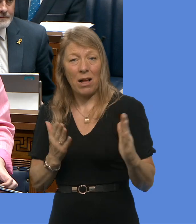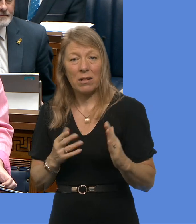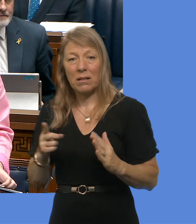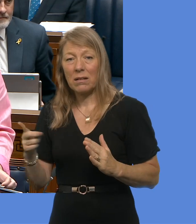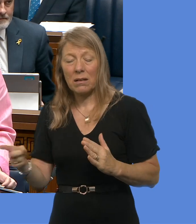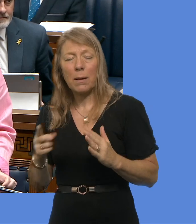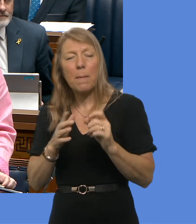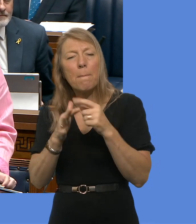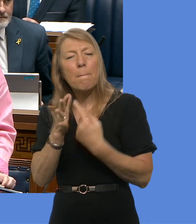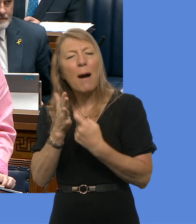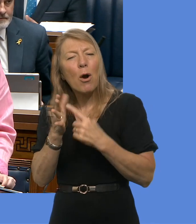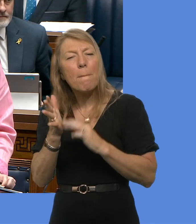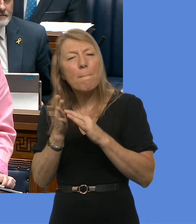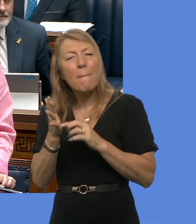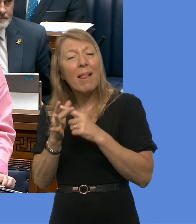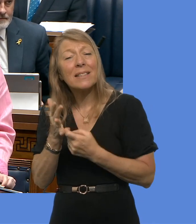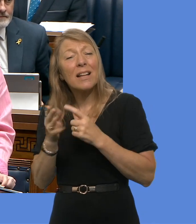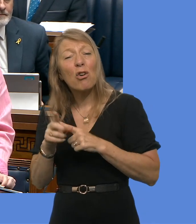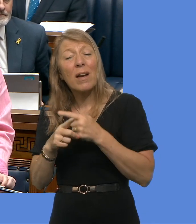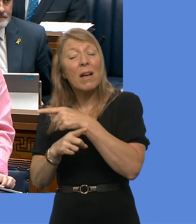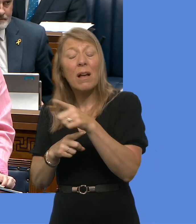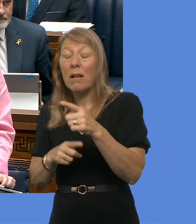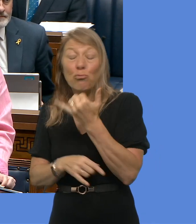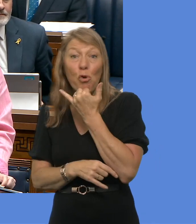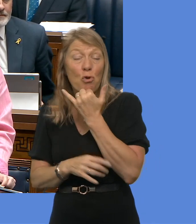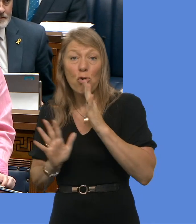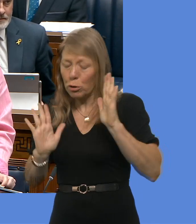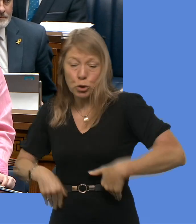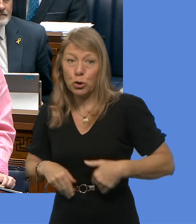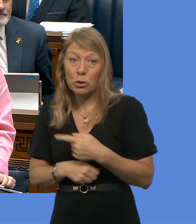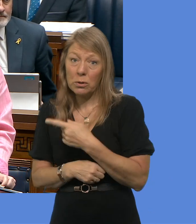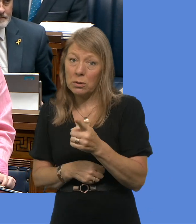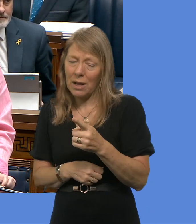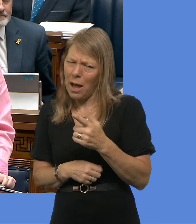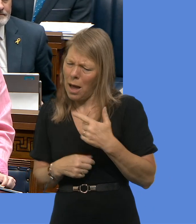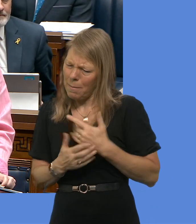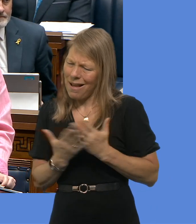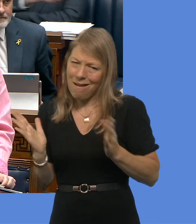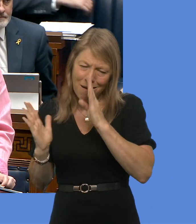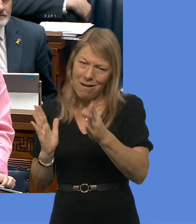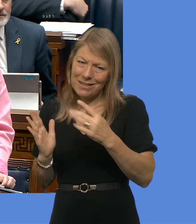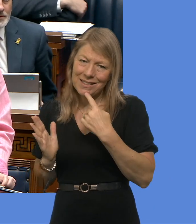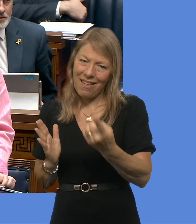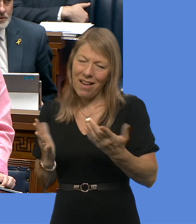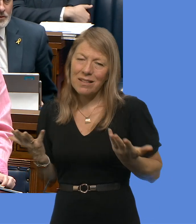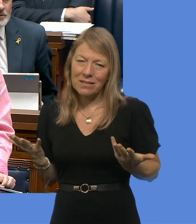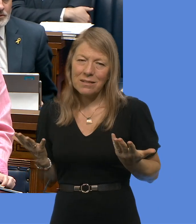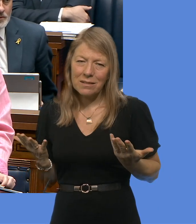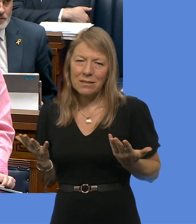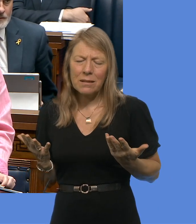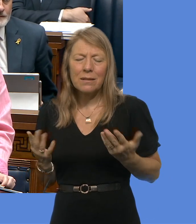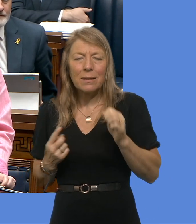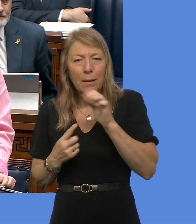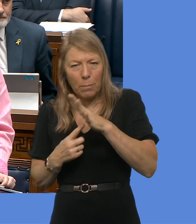It was always wrong. There was always an alternative. I've said that very clearly here. And of course, the signing up to policing and justice and the rule of